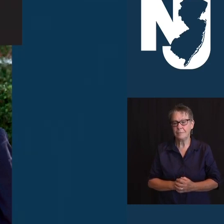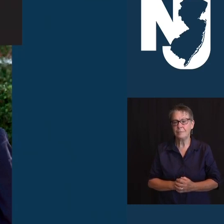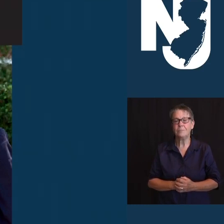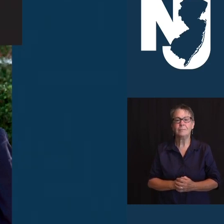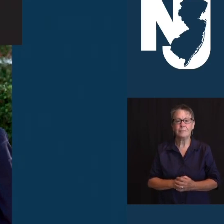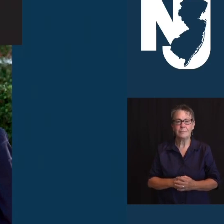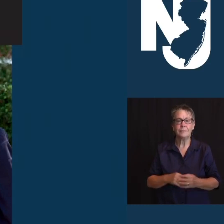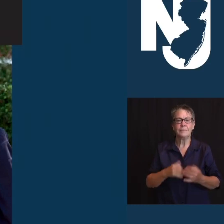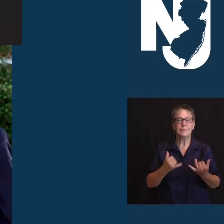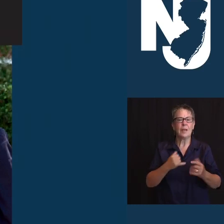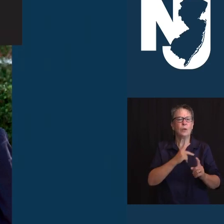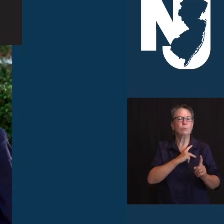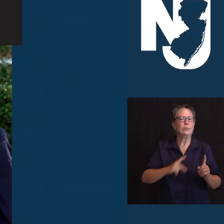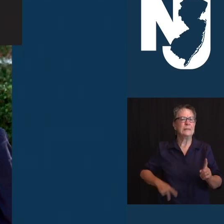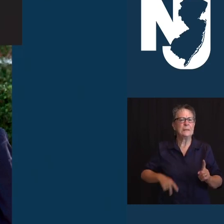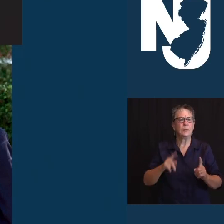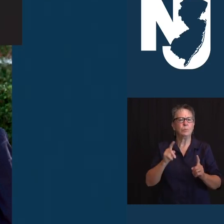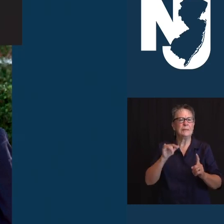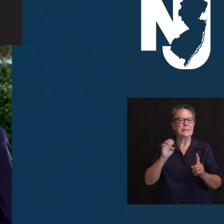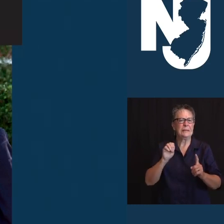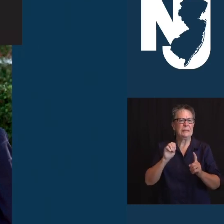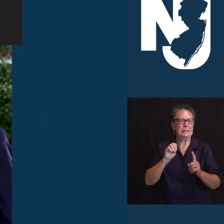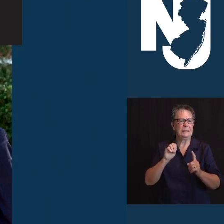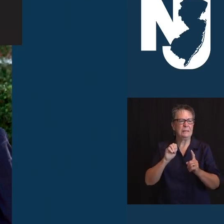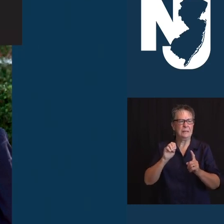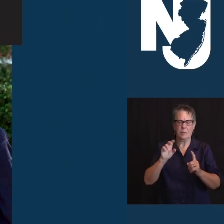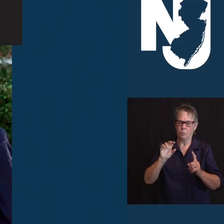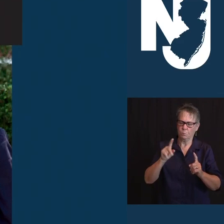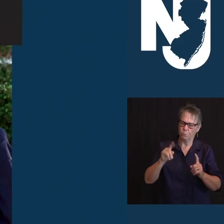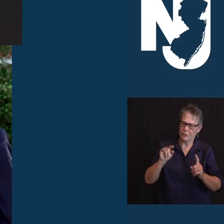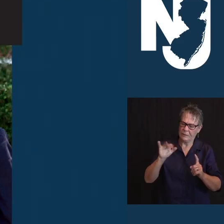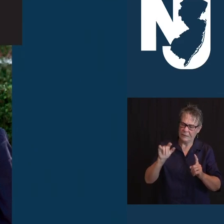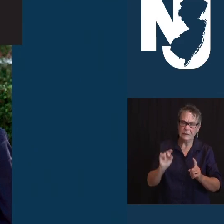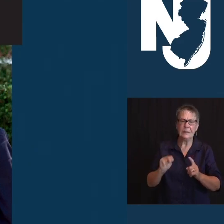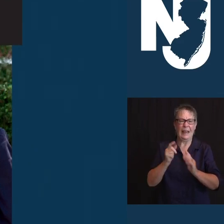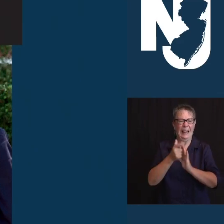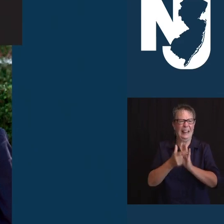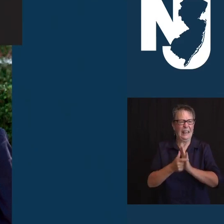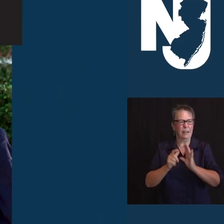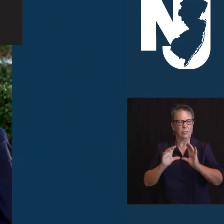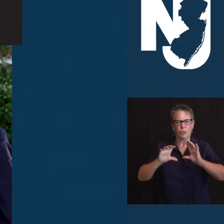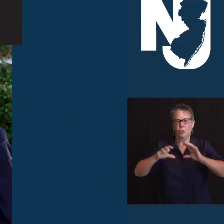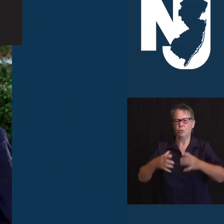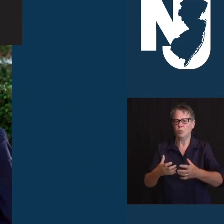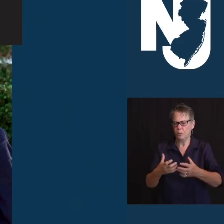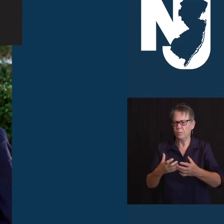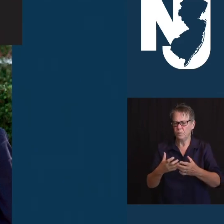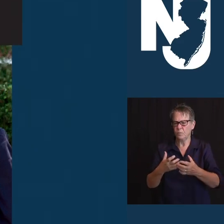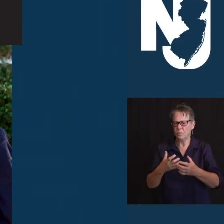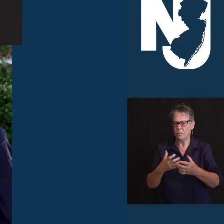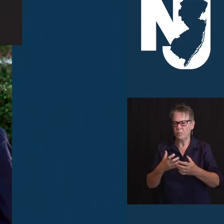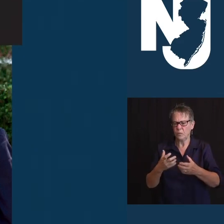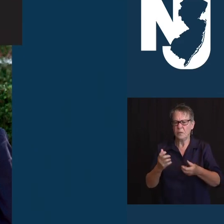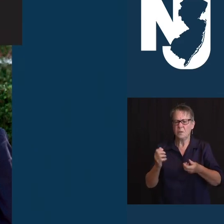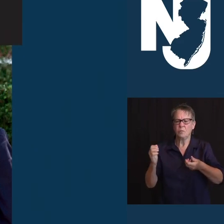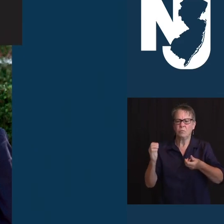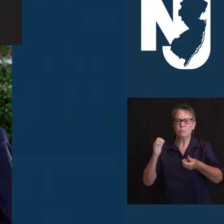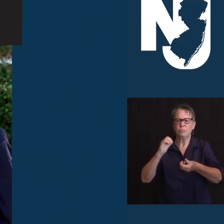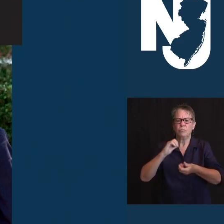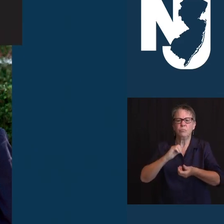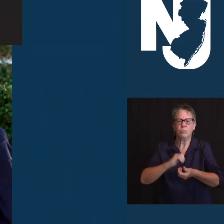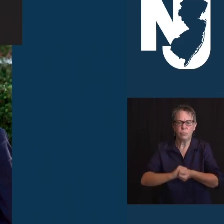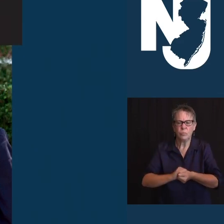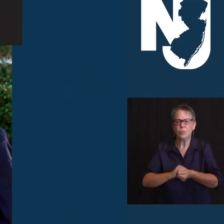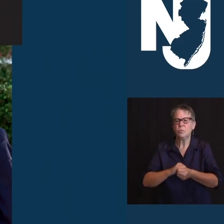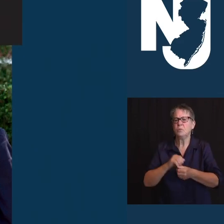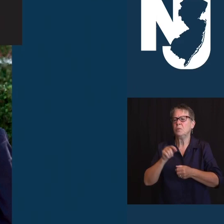that have partnered with the New Jersey Economic Development Authority to make it through this unprecedented time. Under the